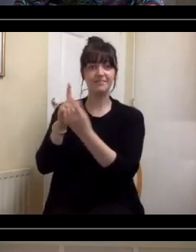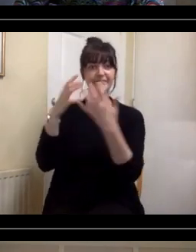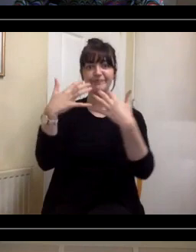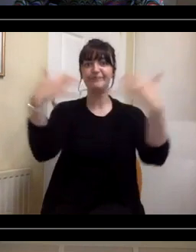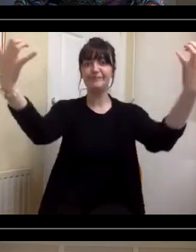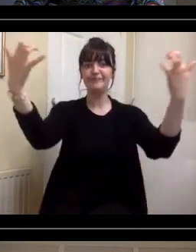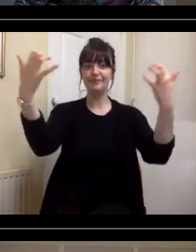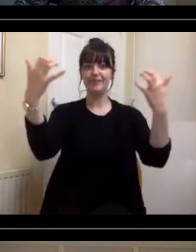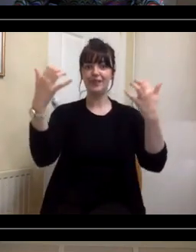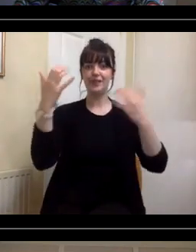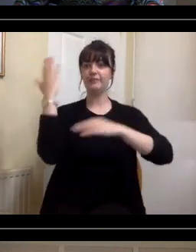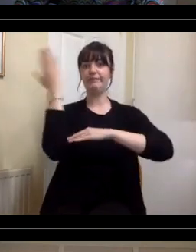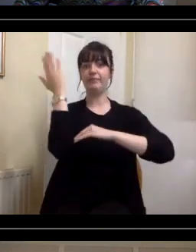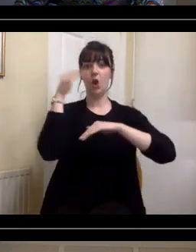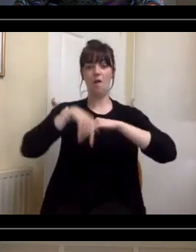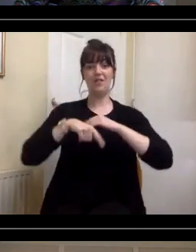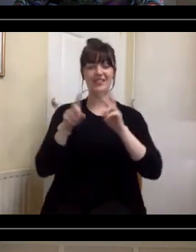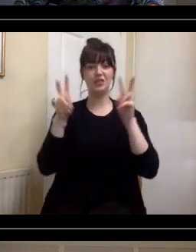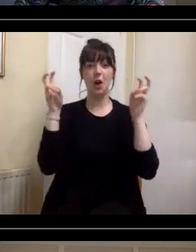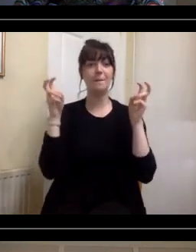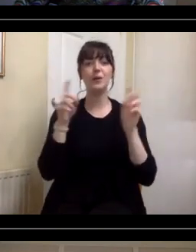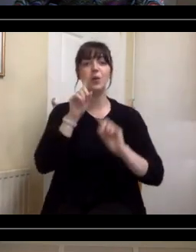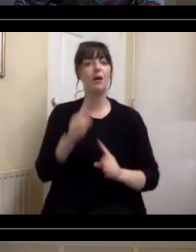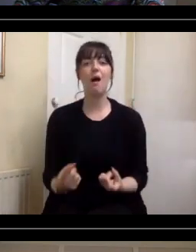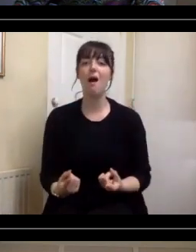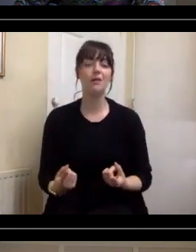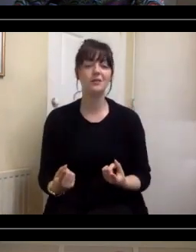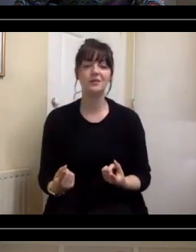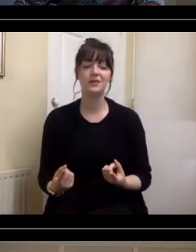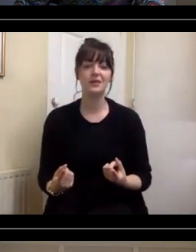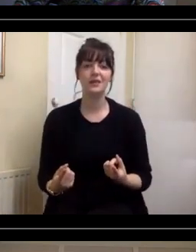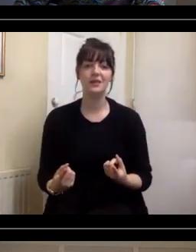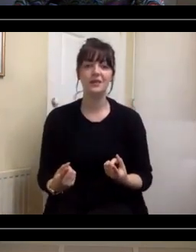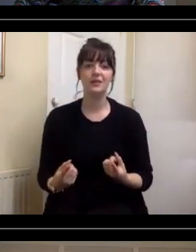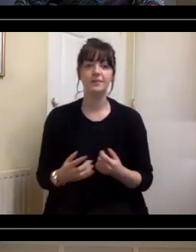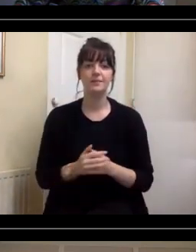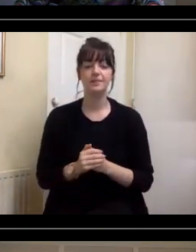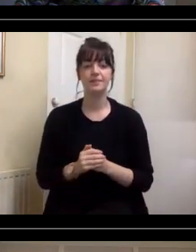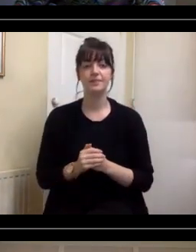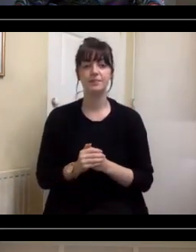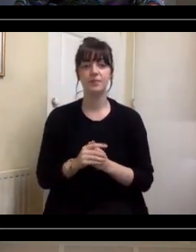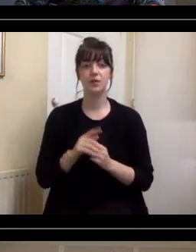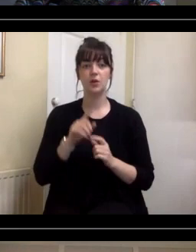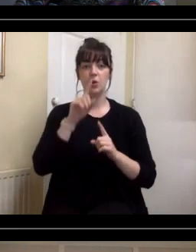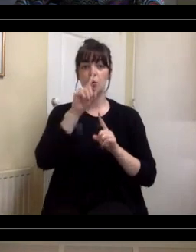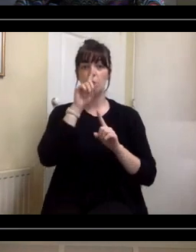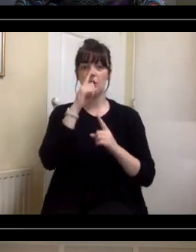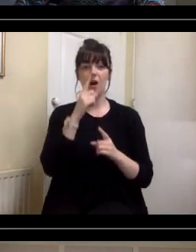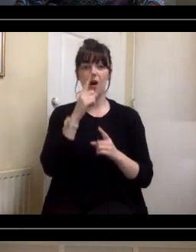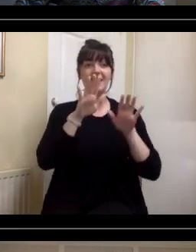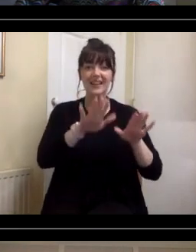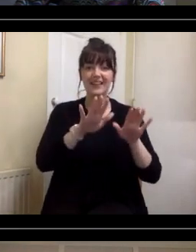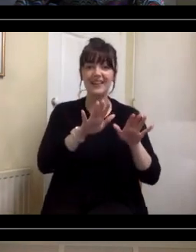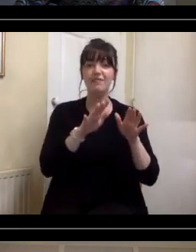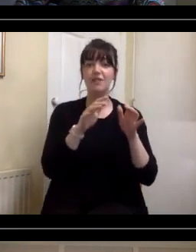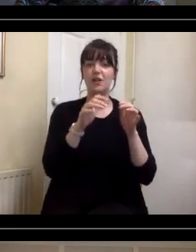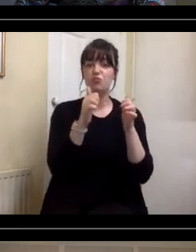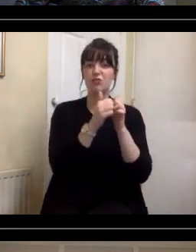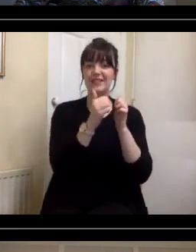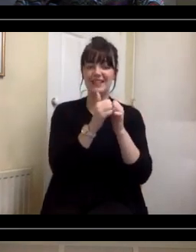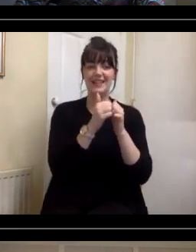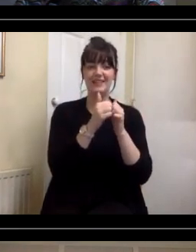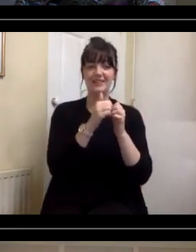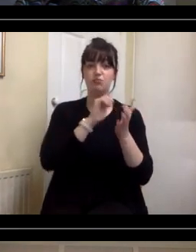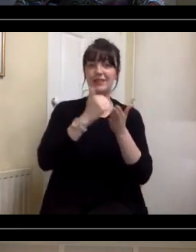events, and we've been unable to have deposit locations where we've been able to leave printed documents. But what